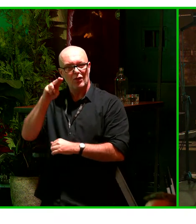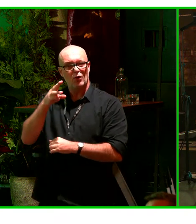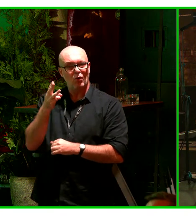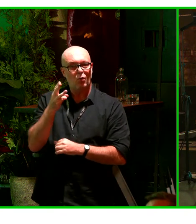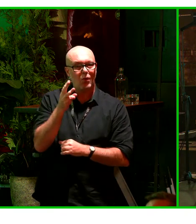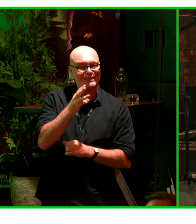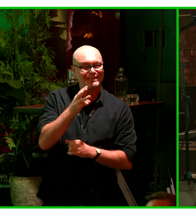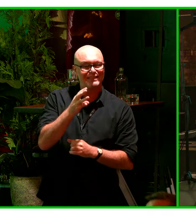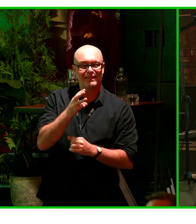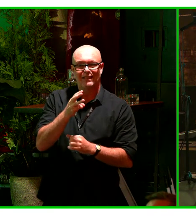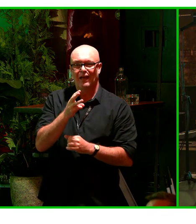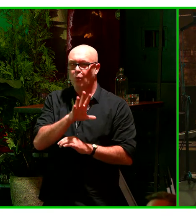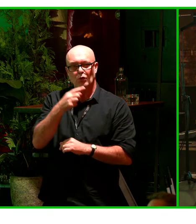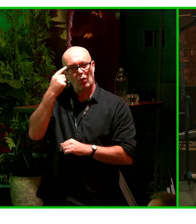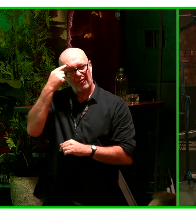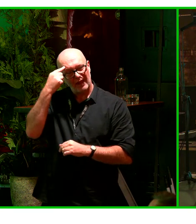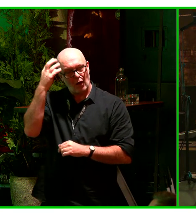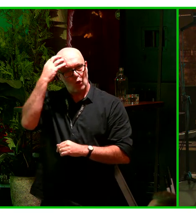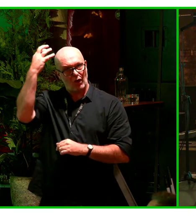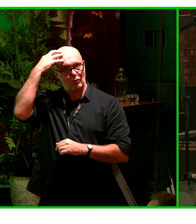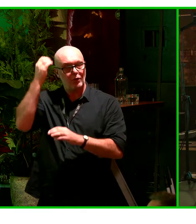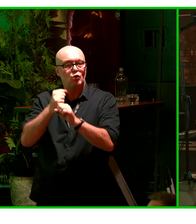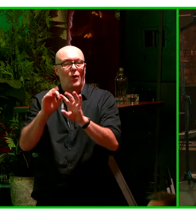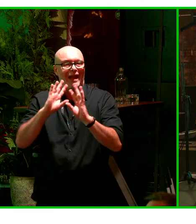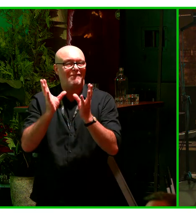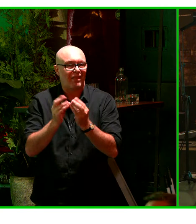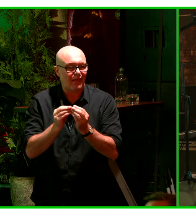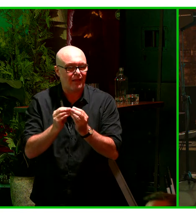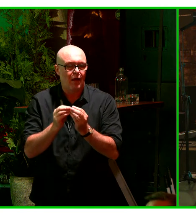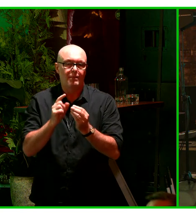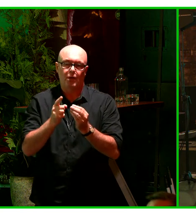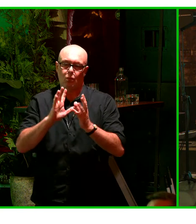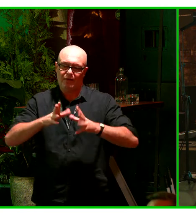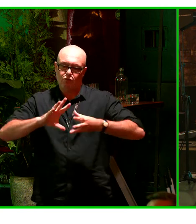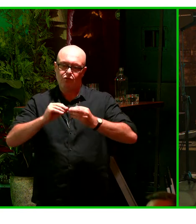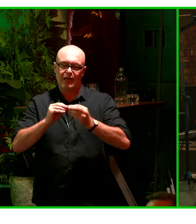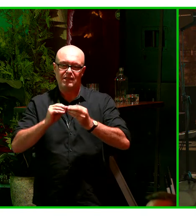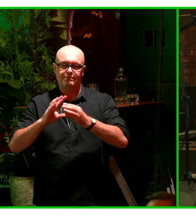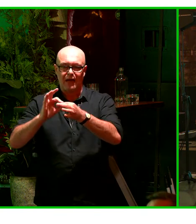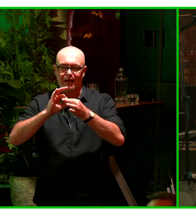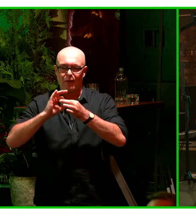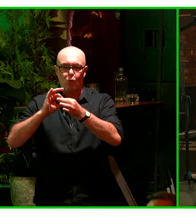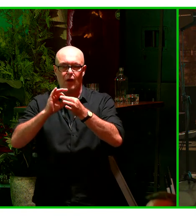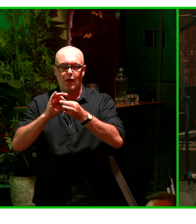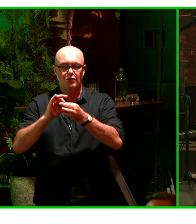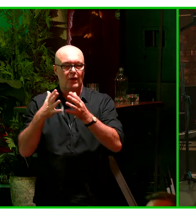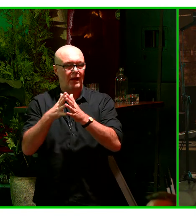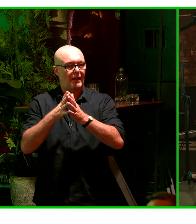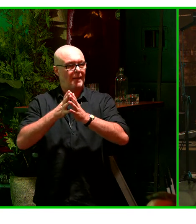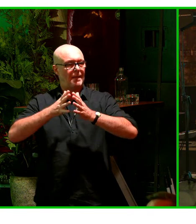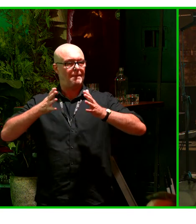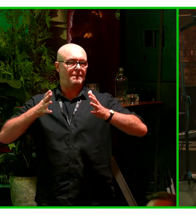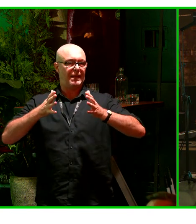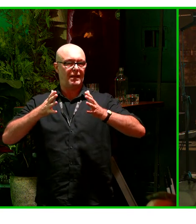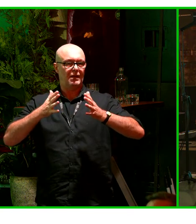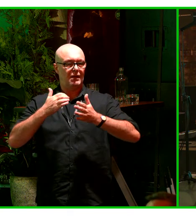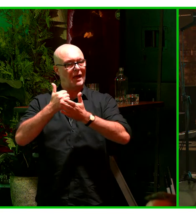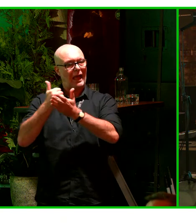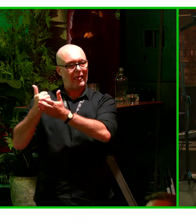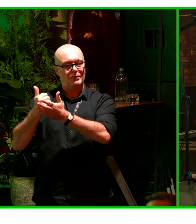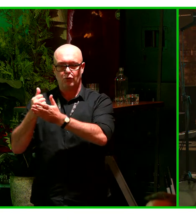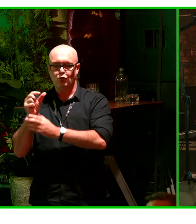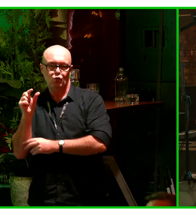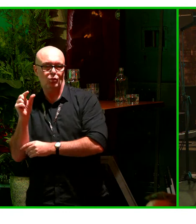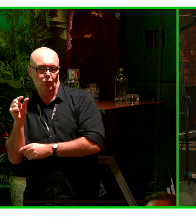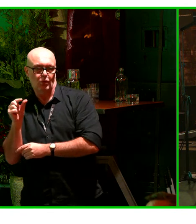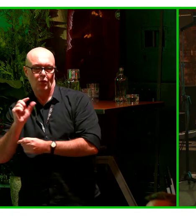money from the government. It's partly that, Helen. Mm-hmm. I think we're gonna have to create networks where big helps small, where everybody pitches in and we all help